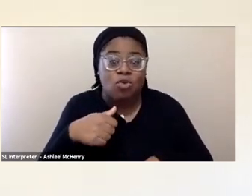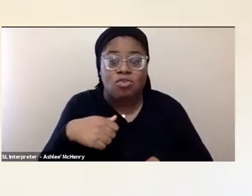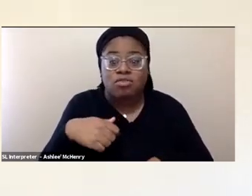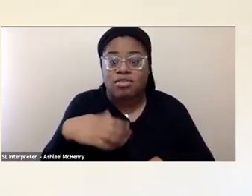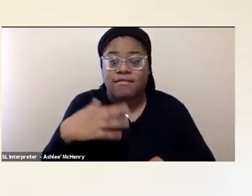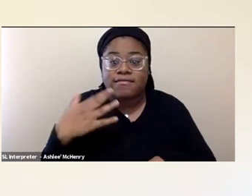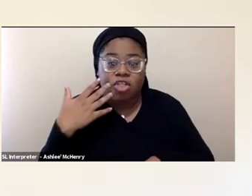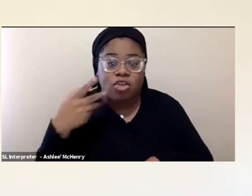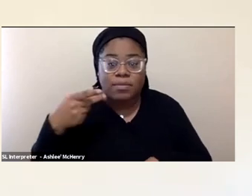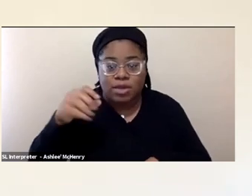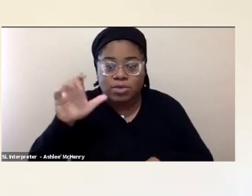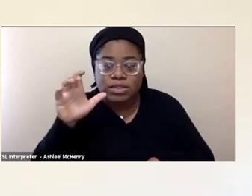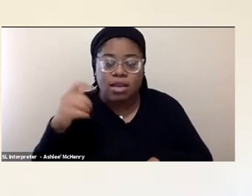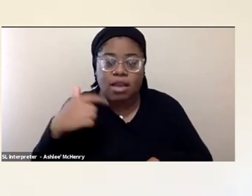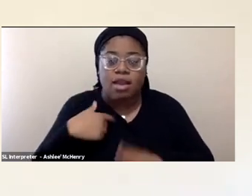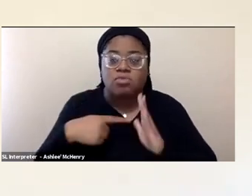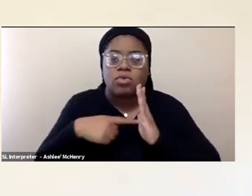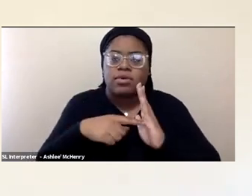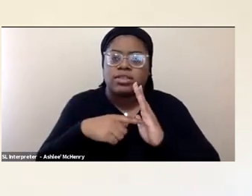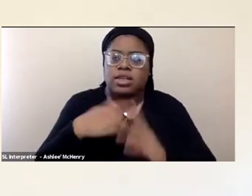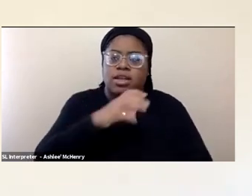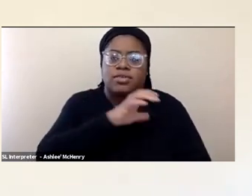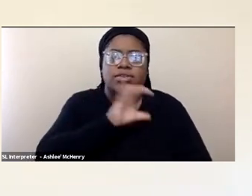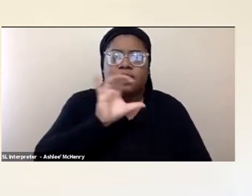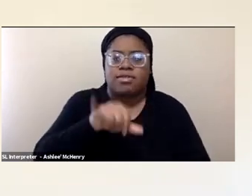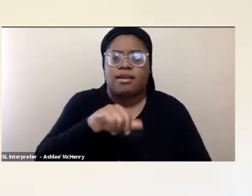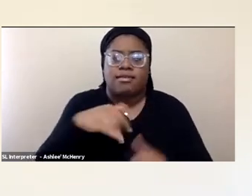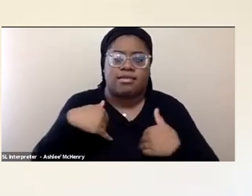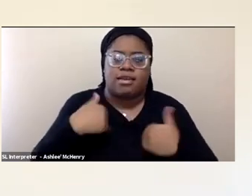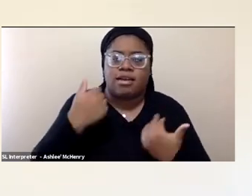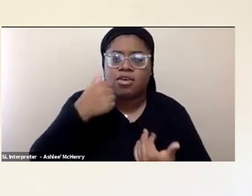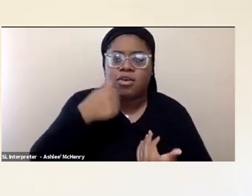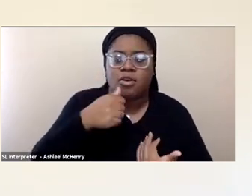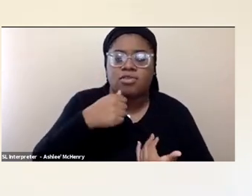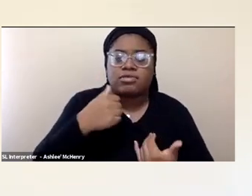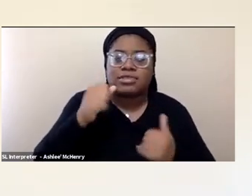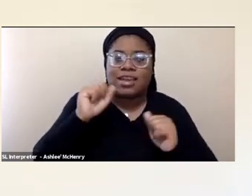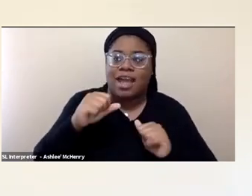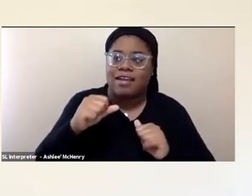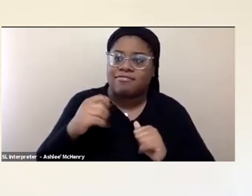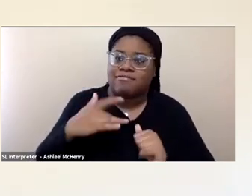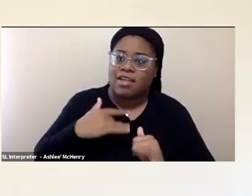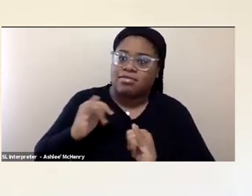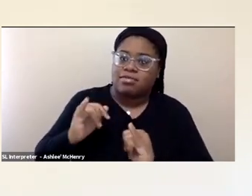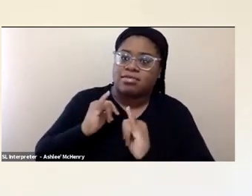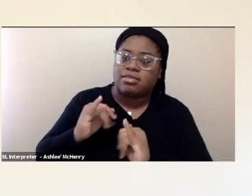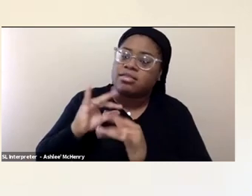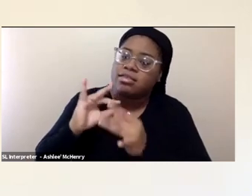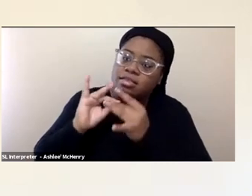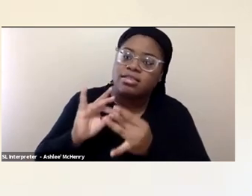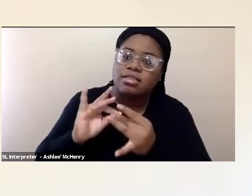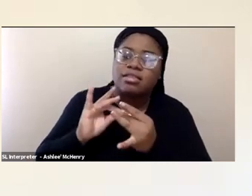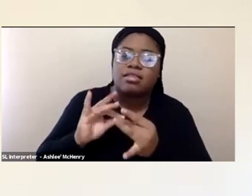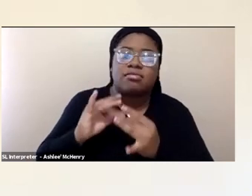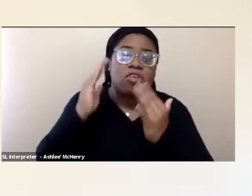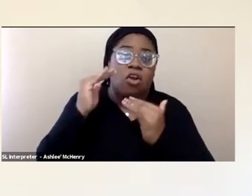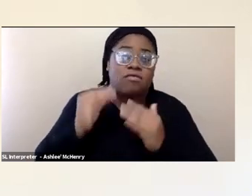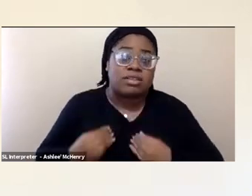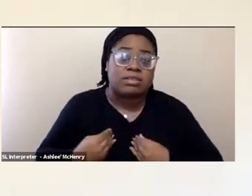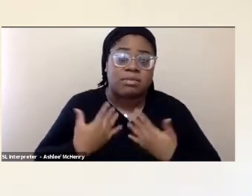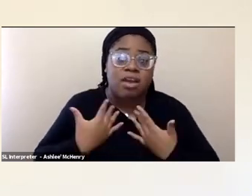I represented characters that young girls could relate to and connect with and hopefully be inspired